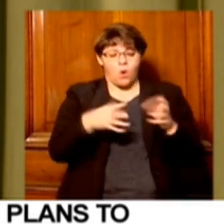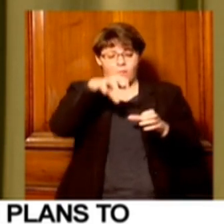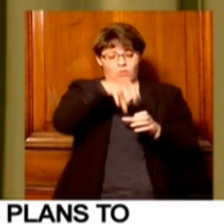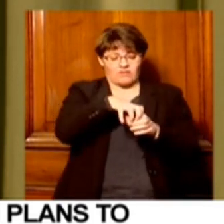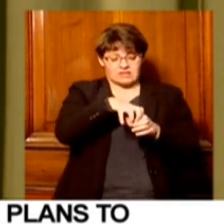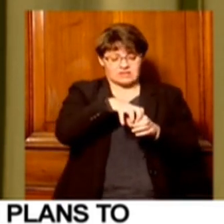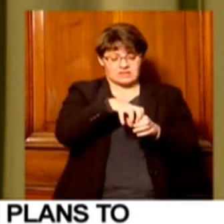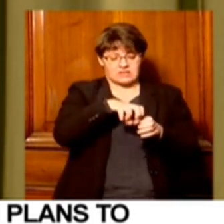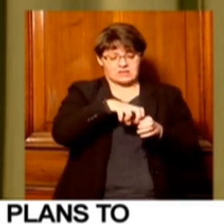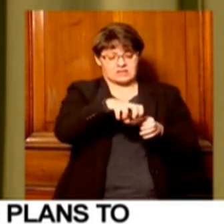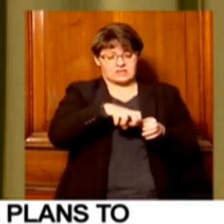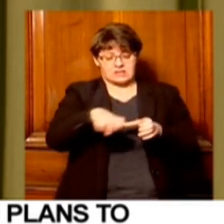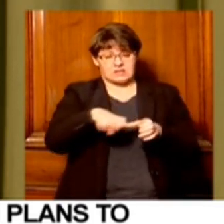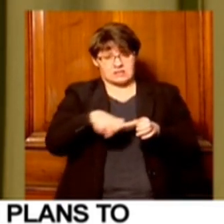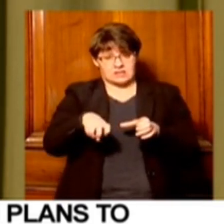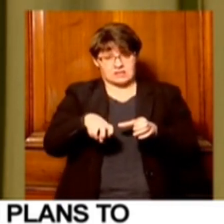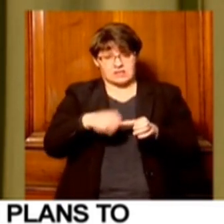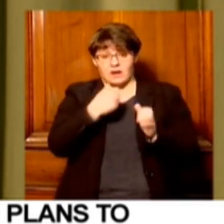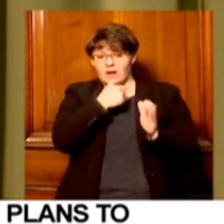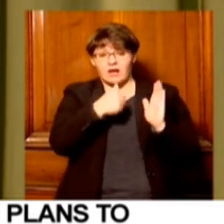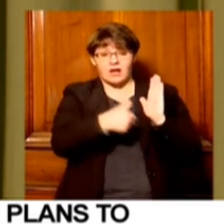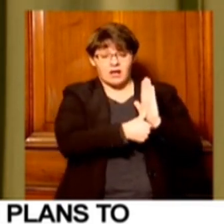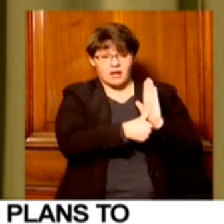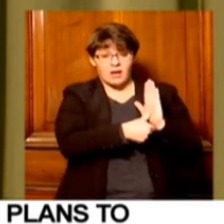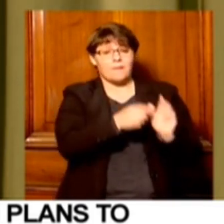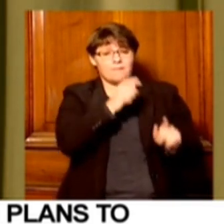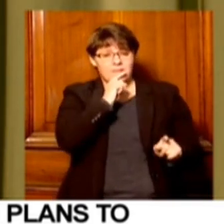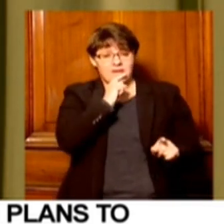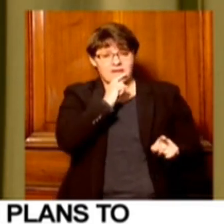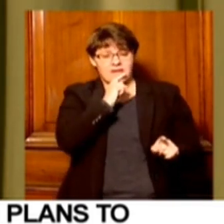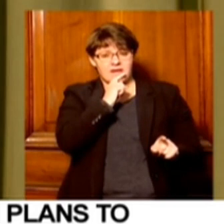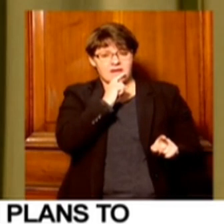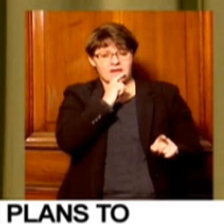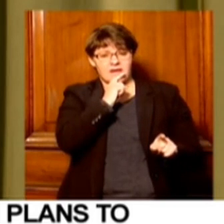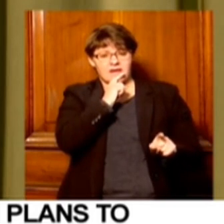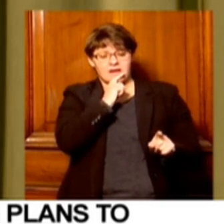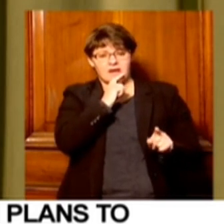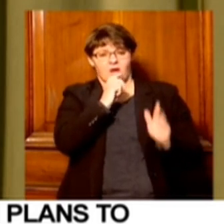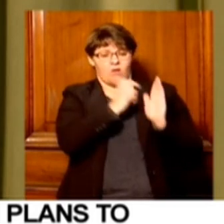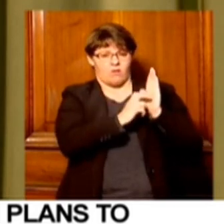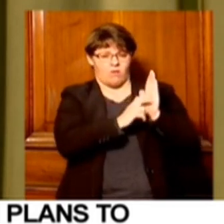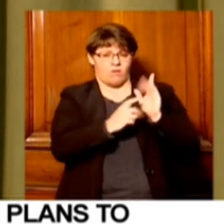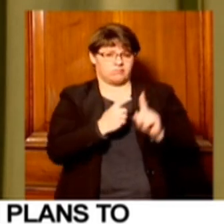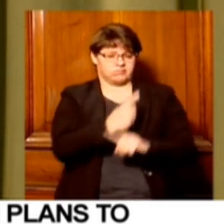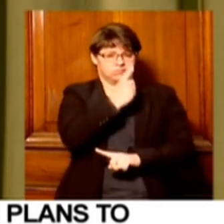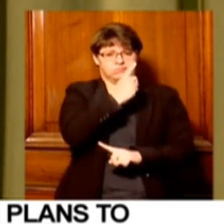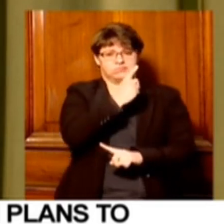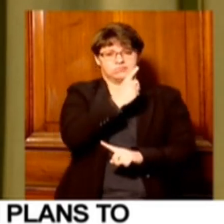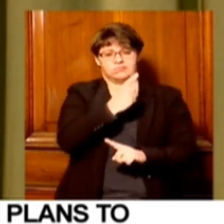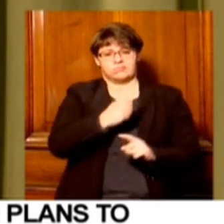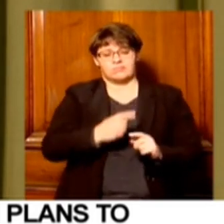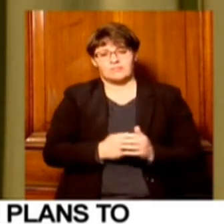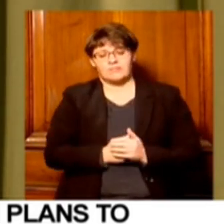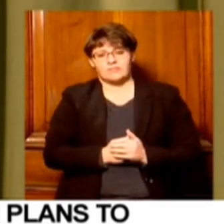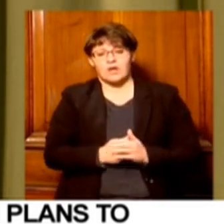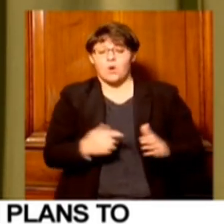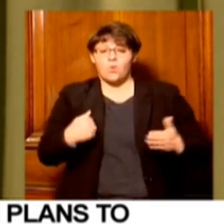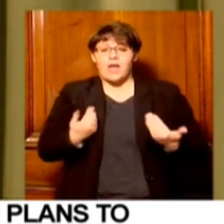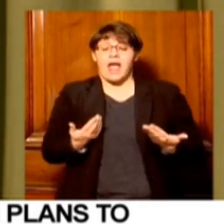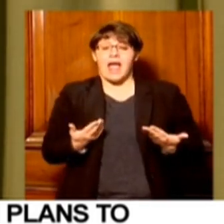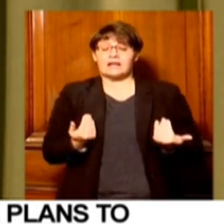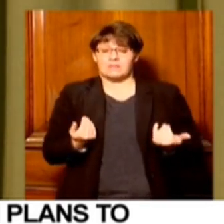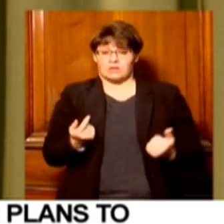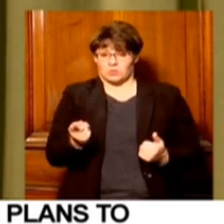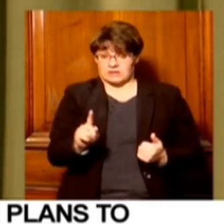permit, is actually committing an offense. In as far as this is concerned, the expectation is that